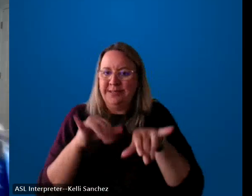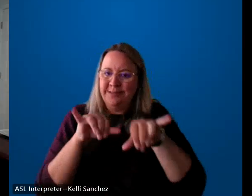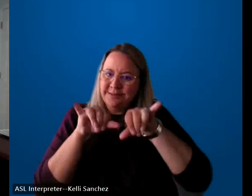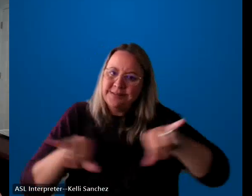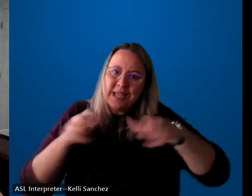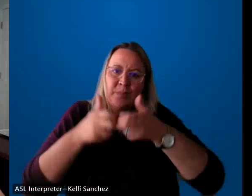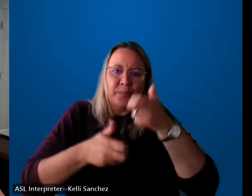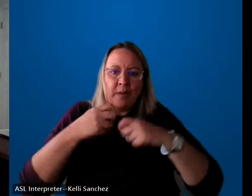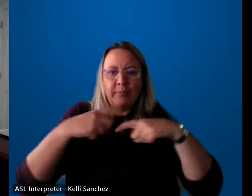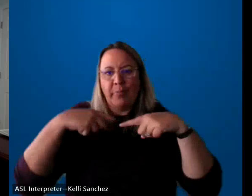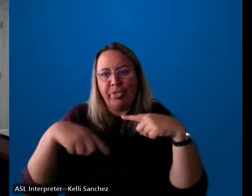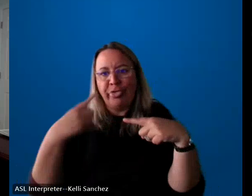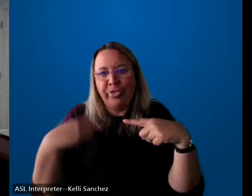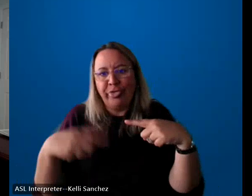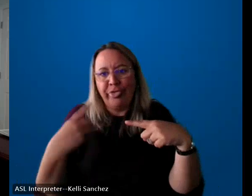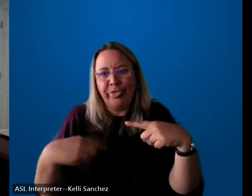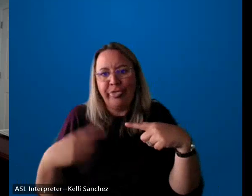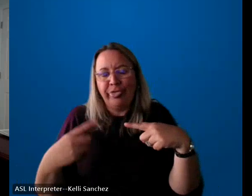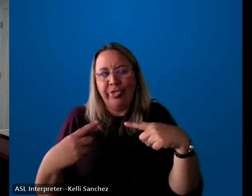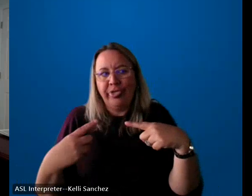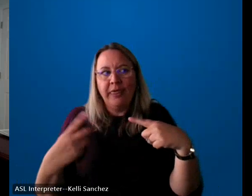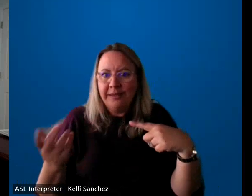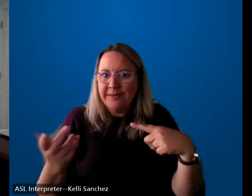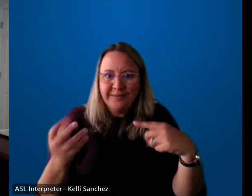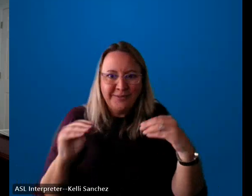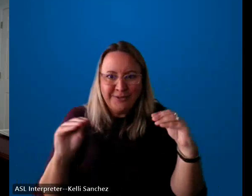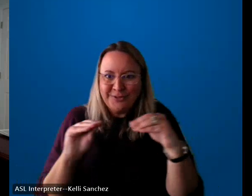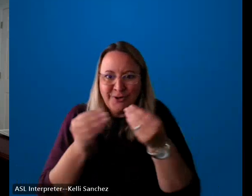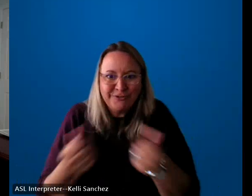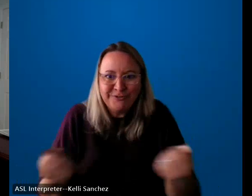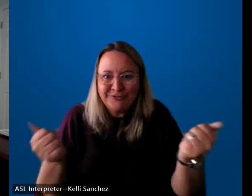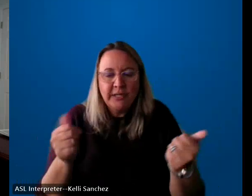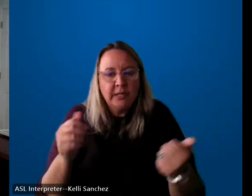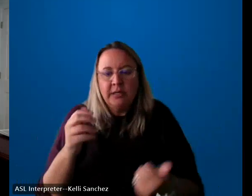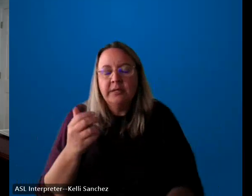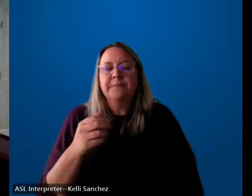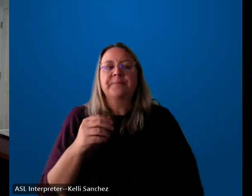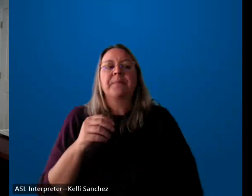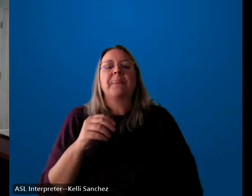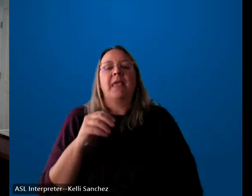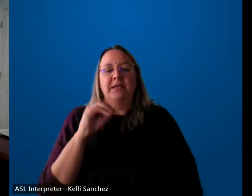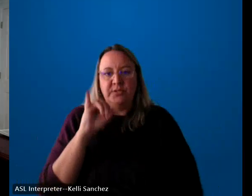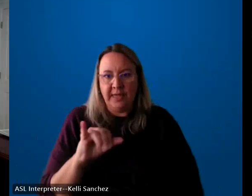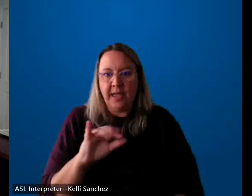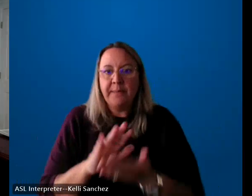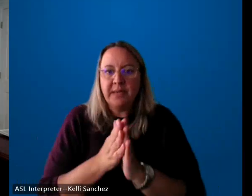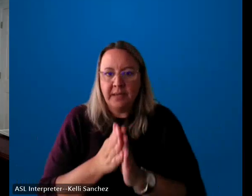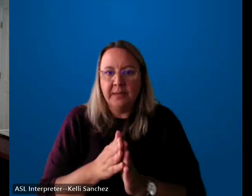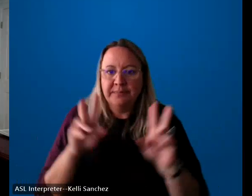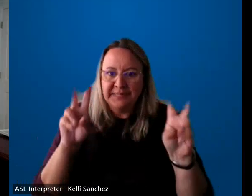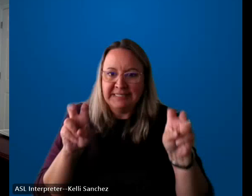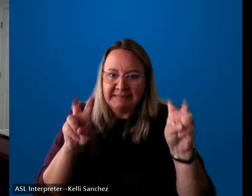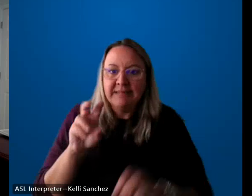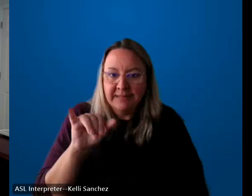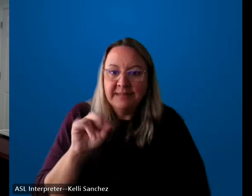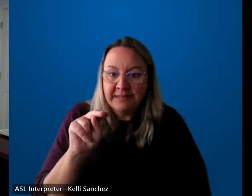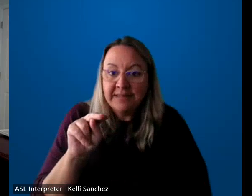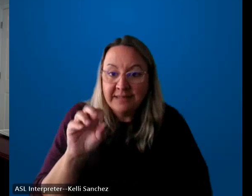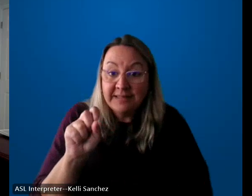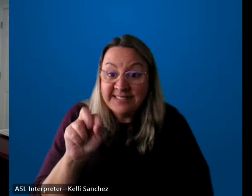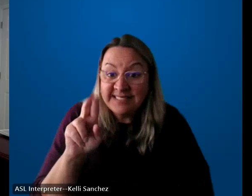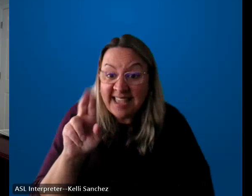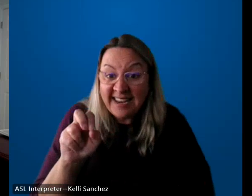and expecting a different result. And, anecdotally, that's often referred to as insanity. Mhm. Um, and